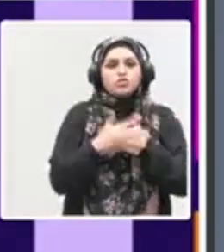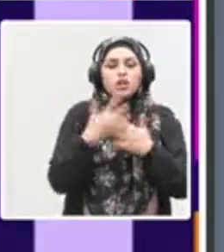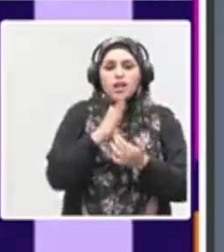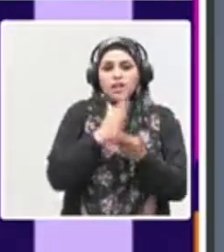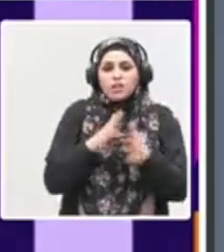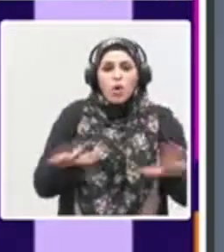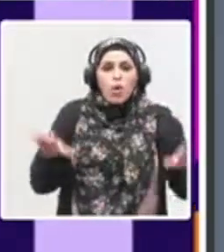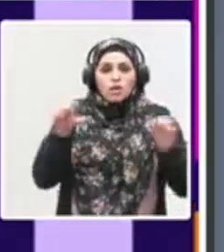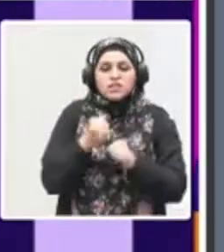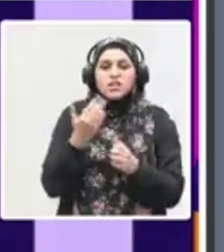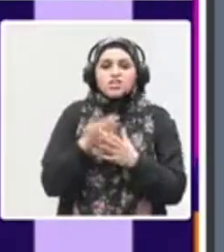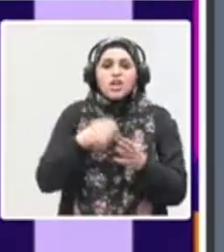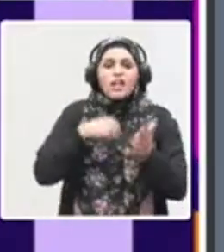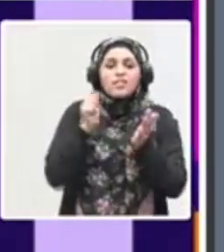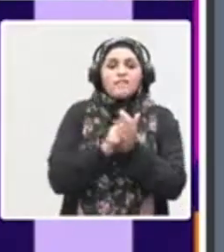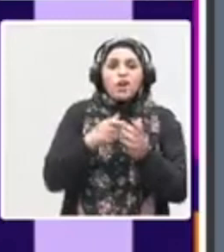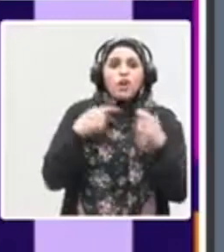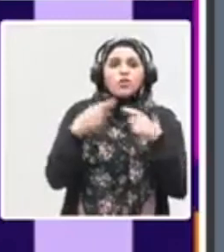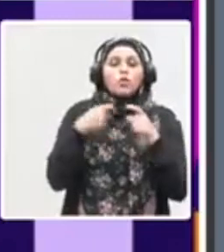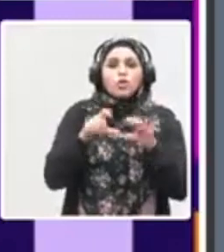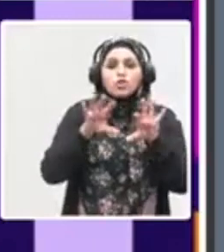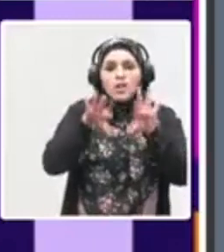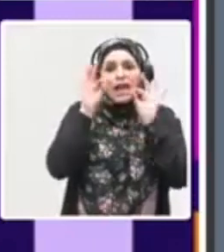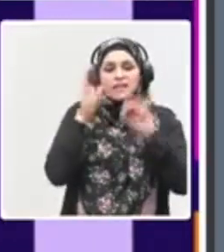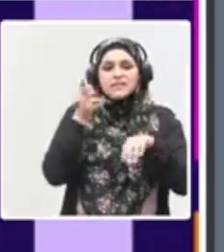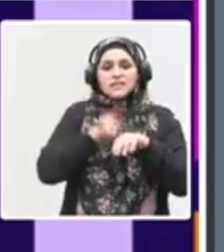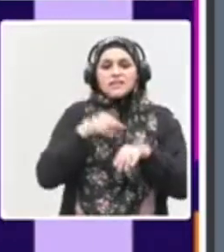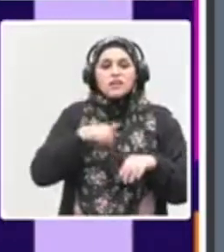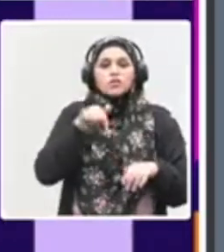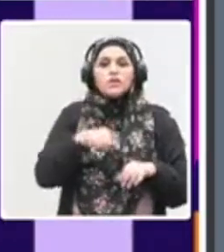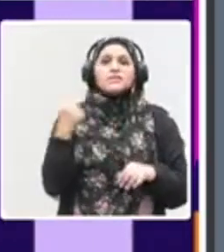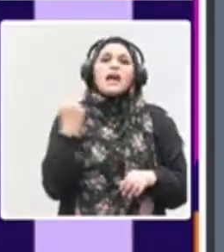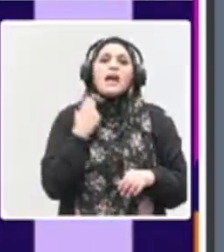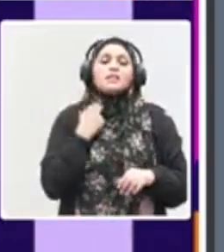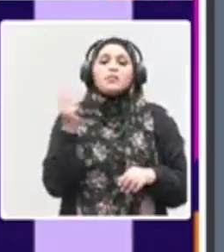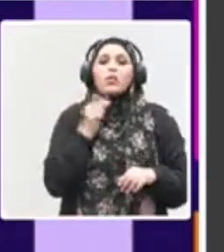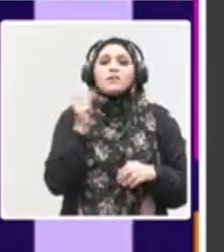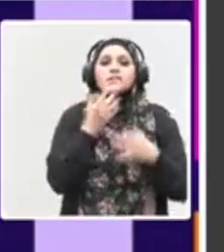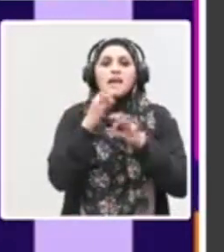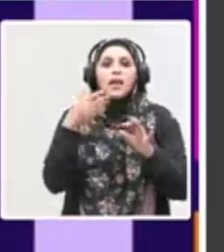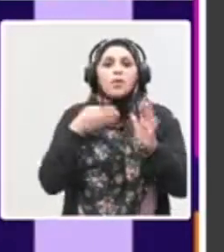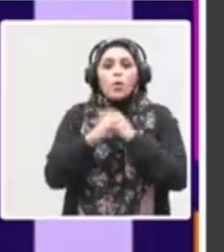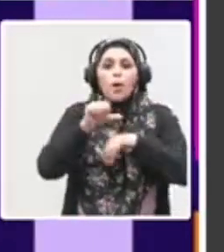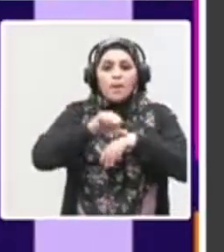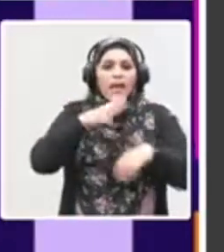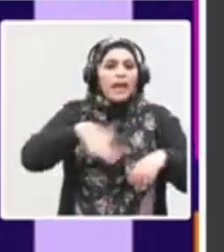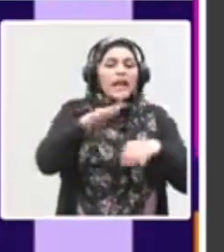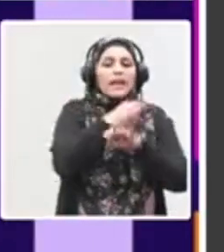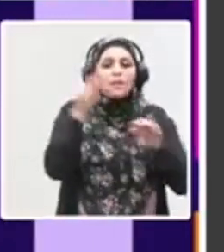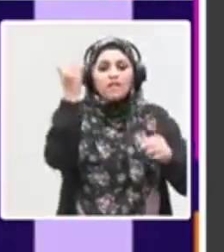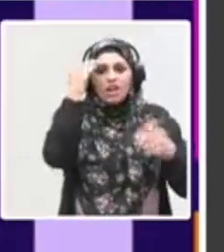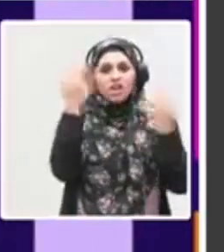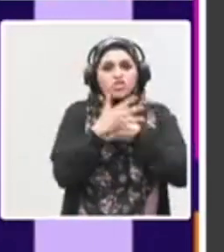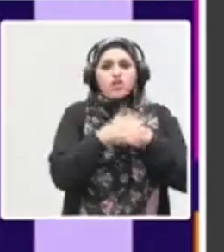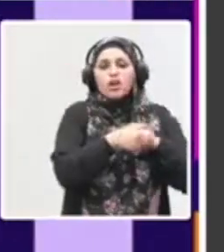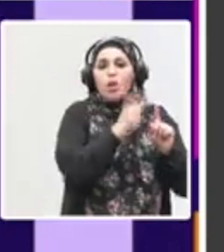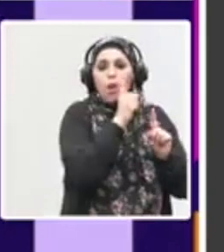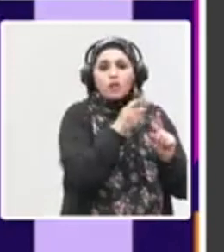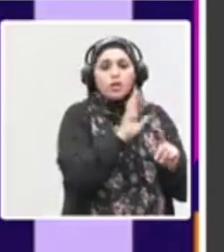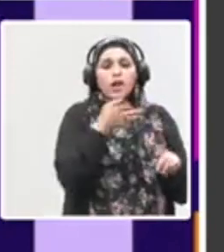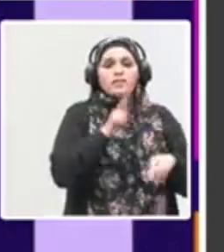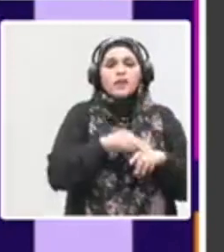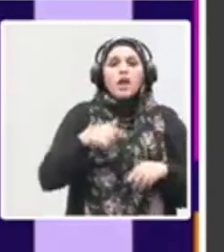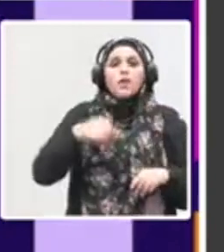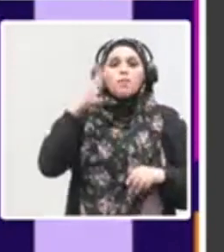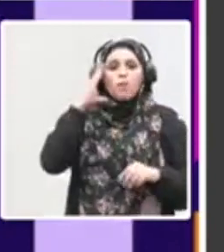manufacturing, workforce housing, and a number of other benefits for the region. And happy to answer other questions about this during any